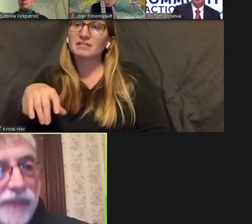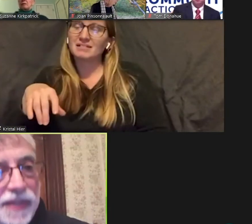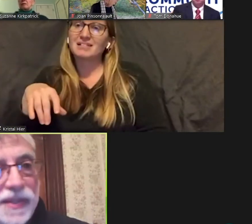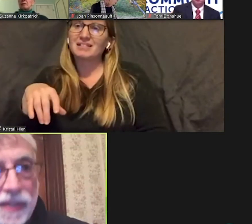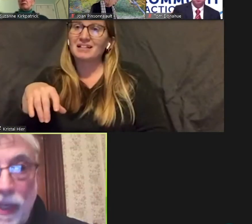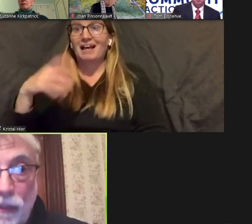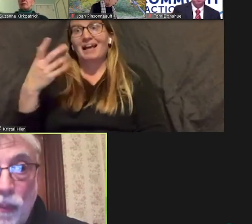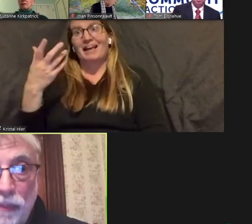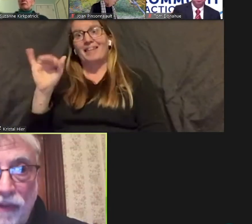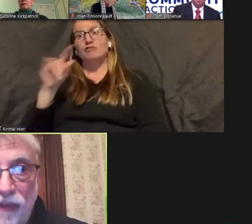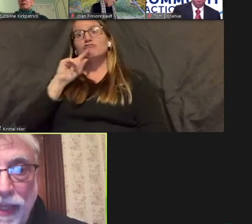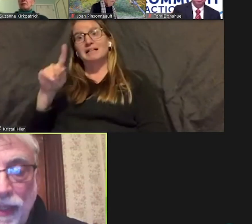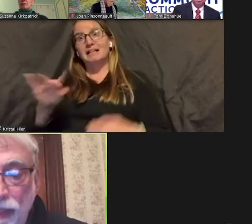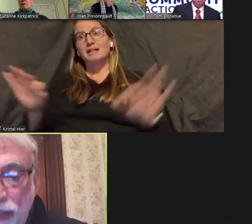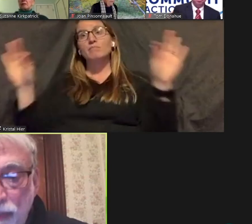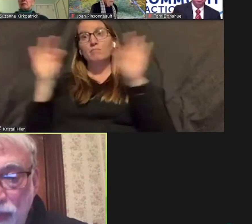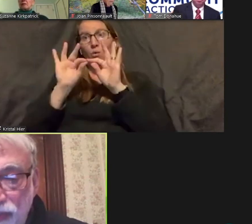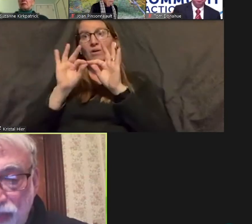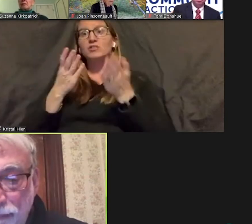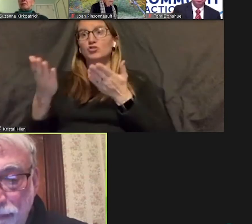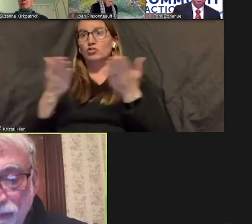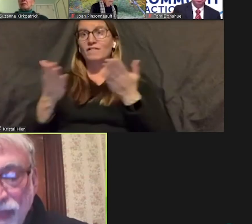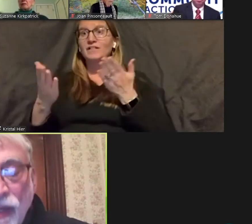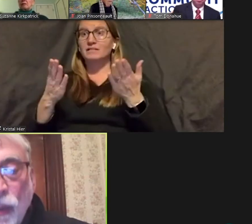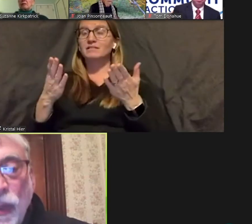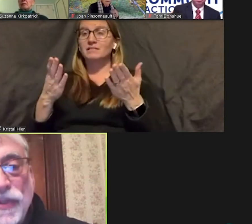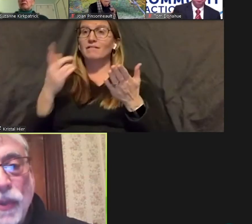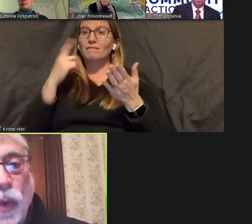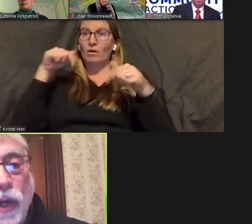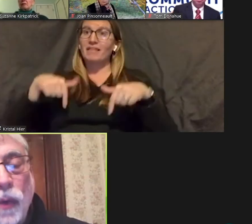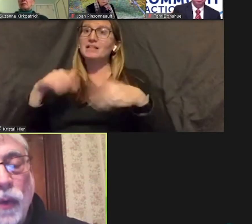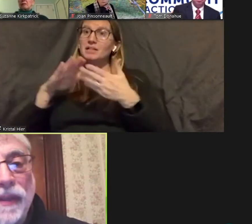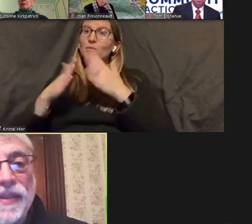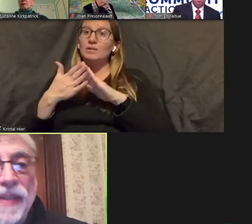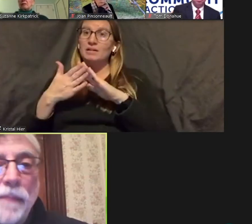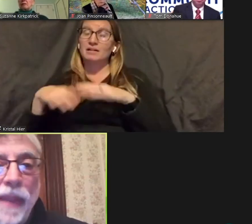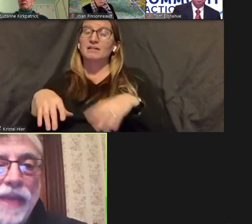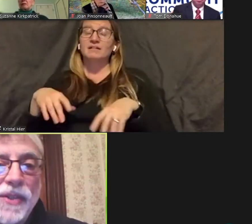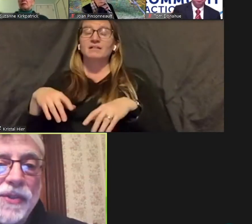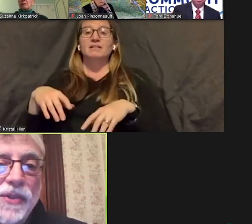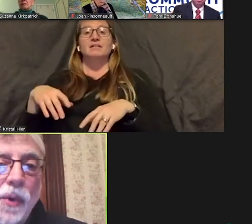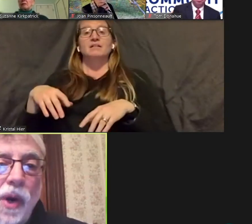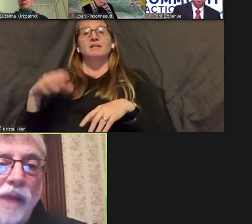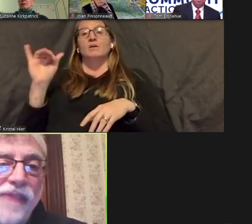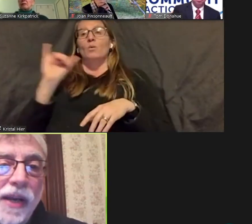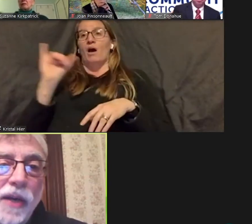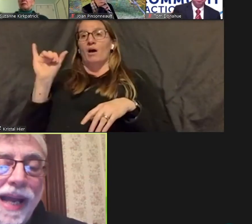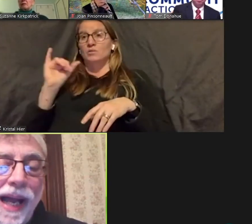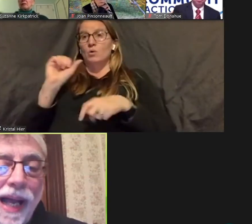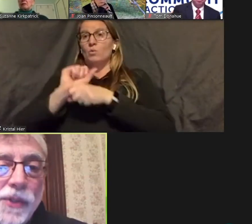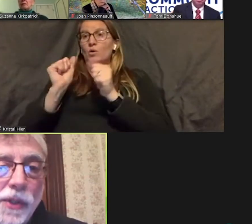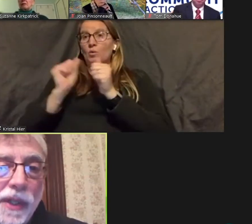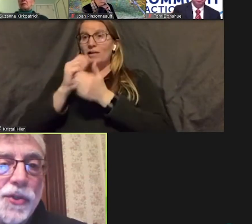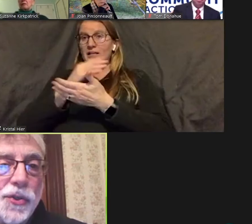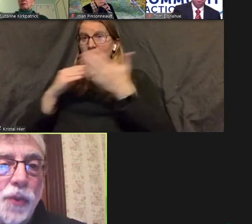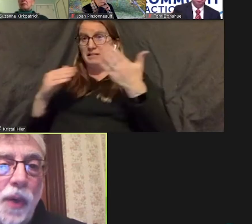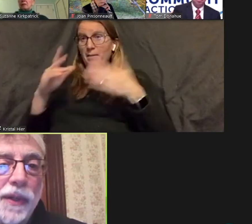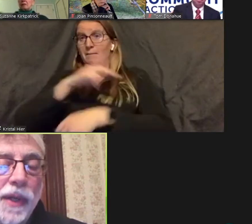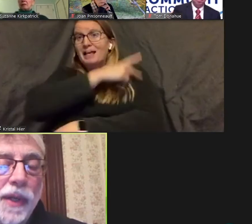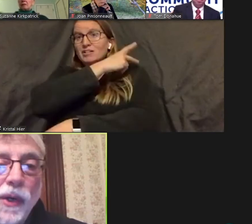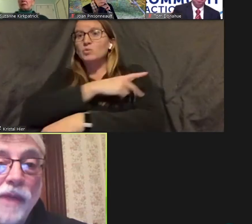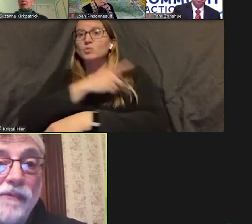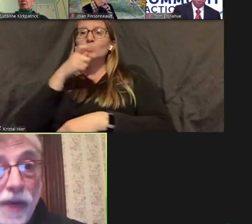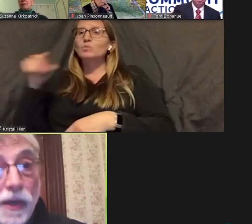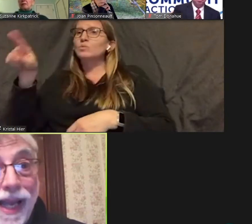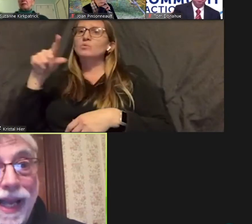vital service that we provide in the community. We also work with some patients who are very